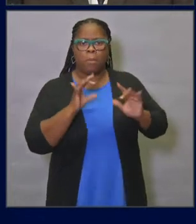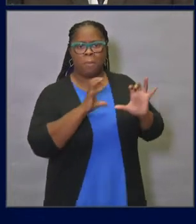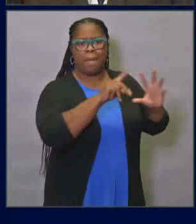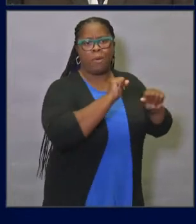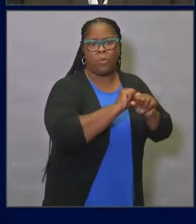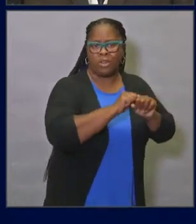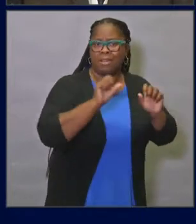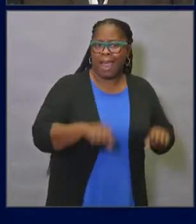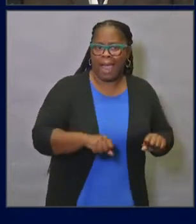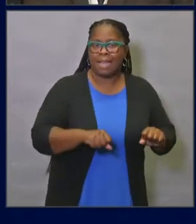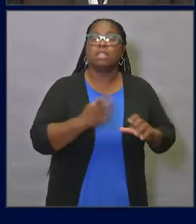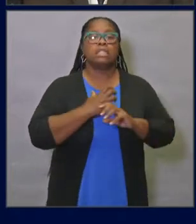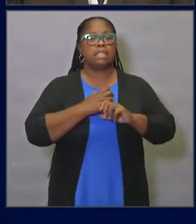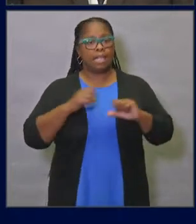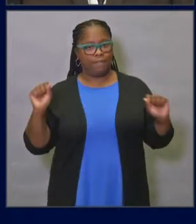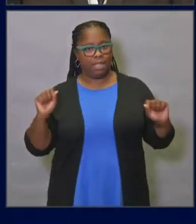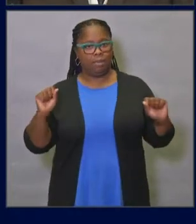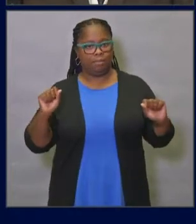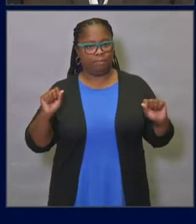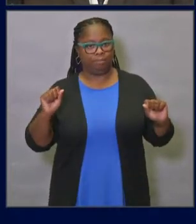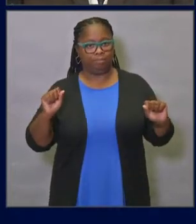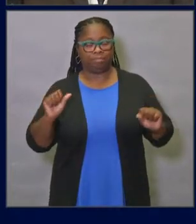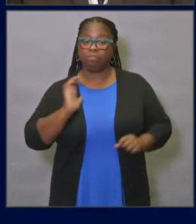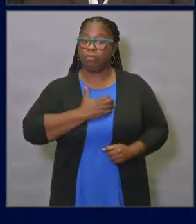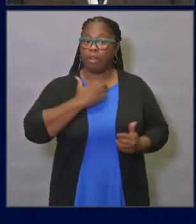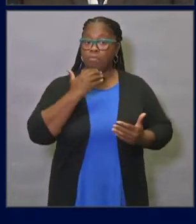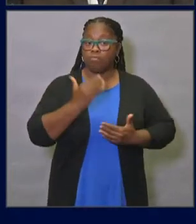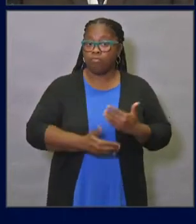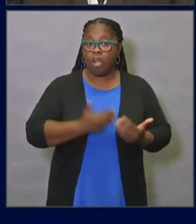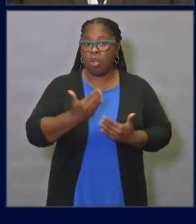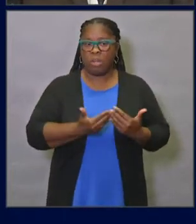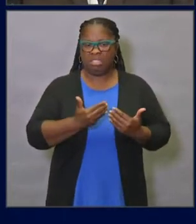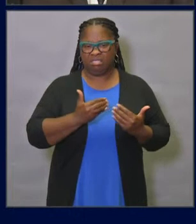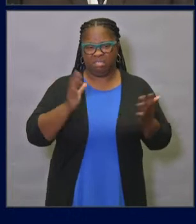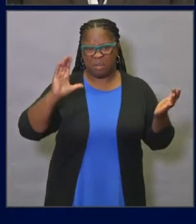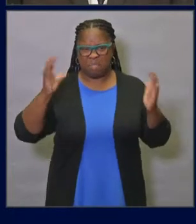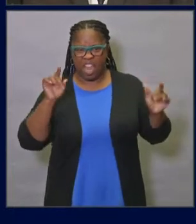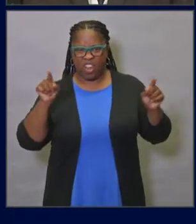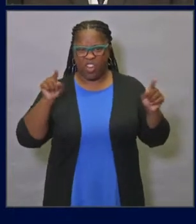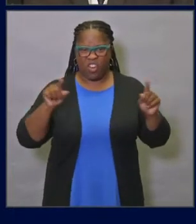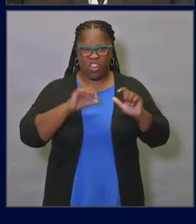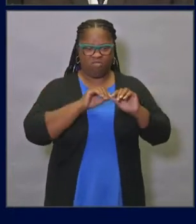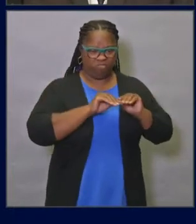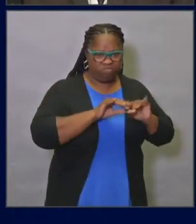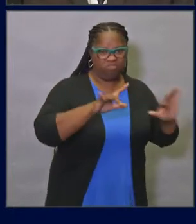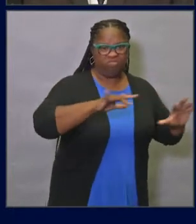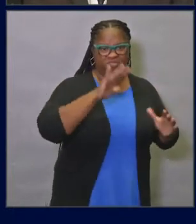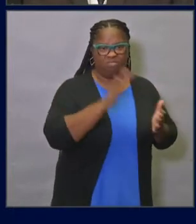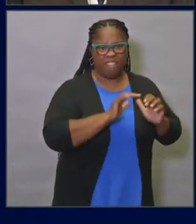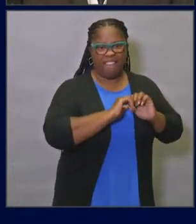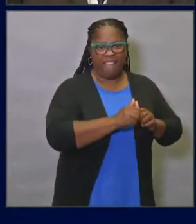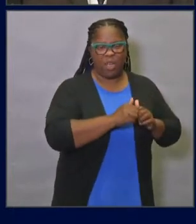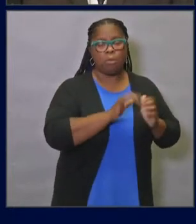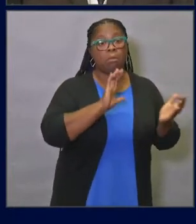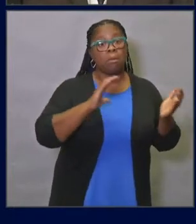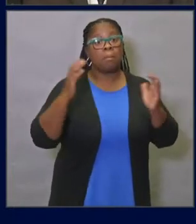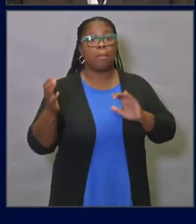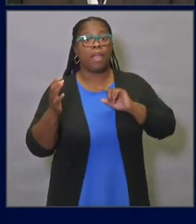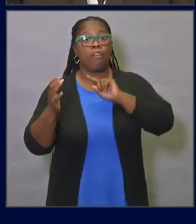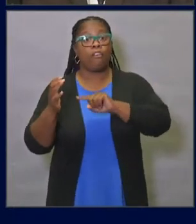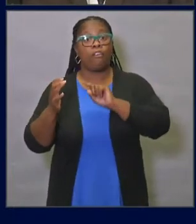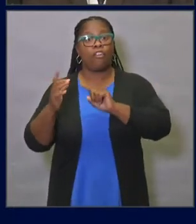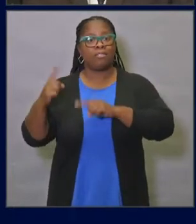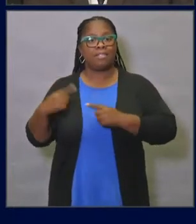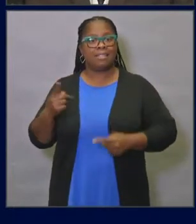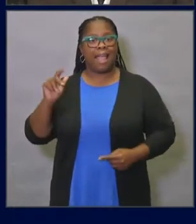possible. To put into perspective our progress in slowing the spread of COVID-19 across our communities, it's helpful to look at the trends line